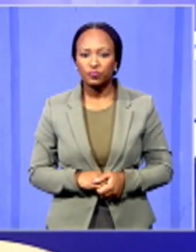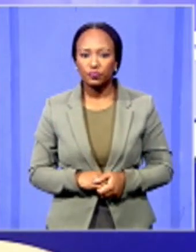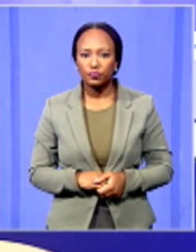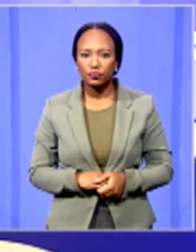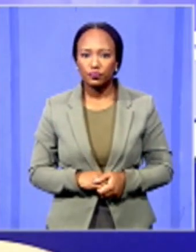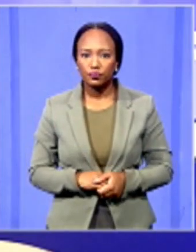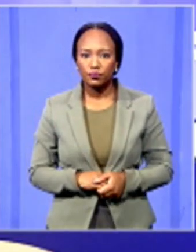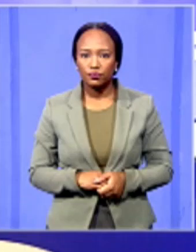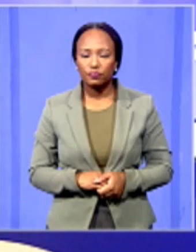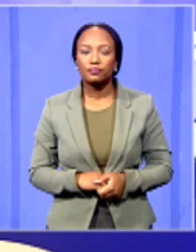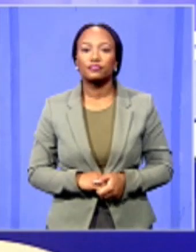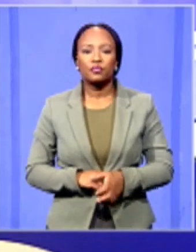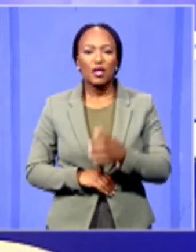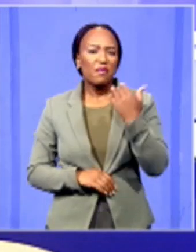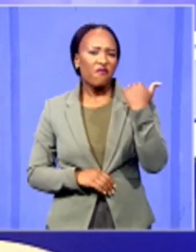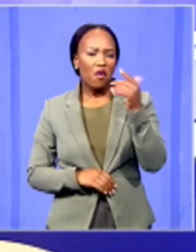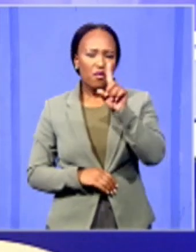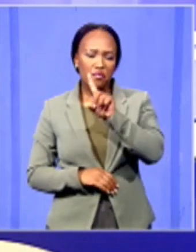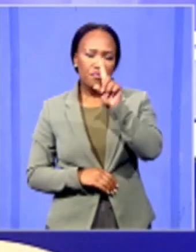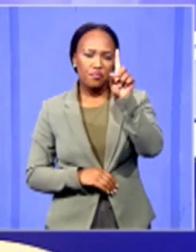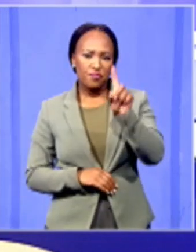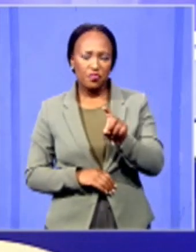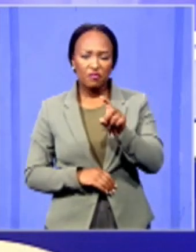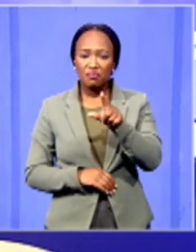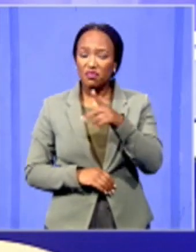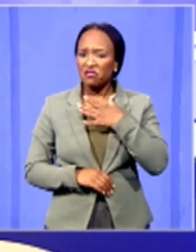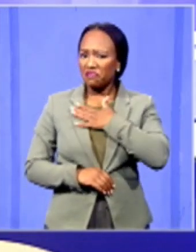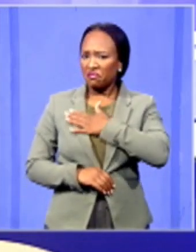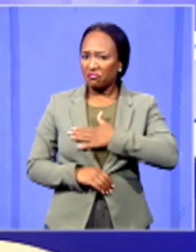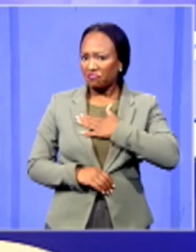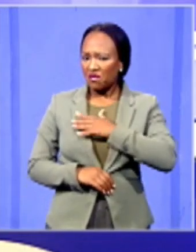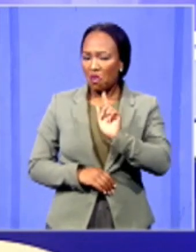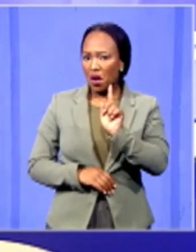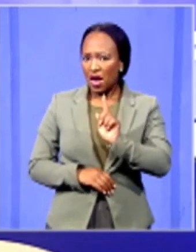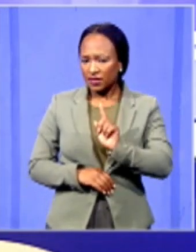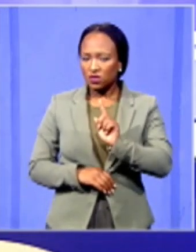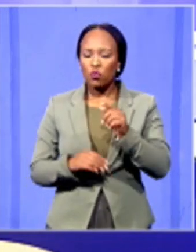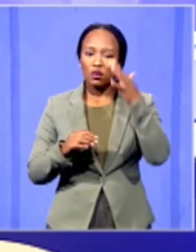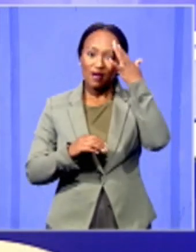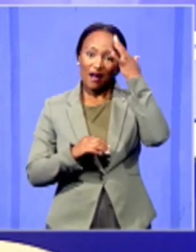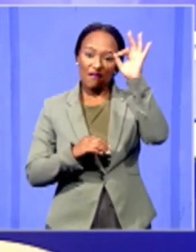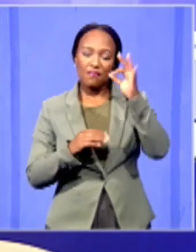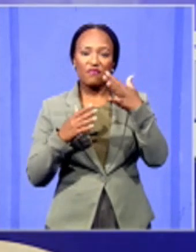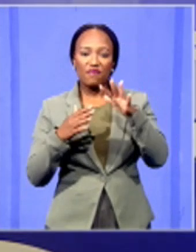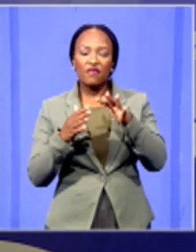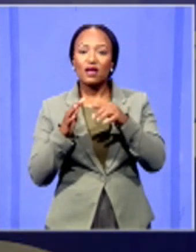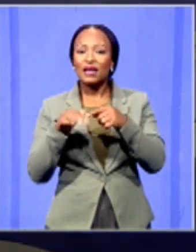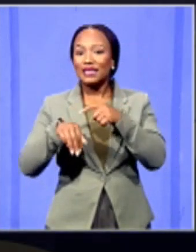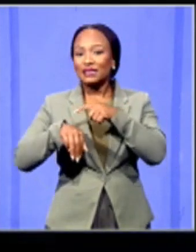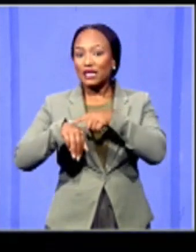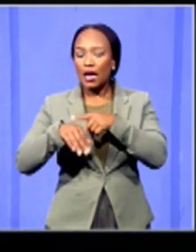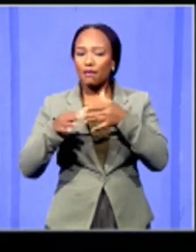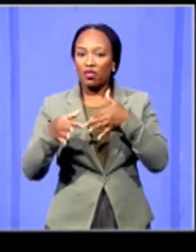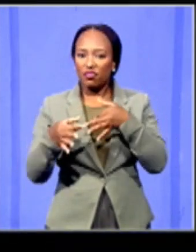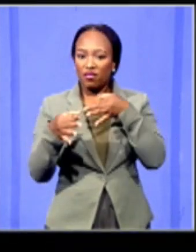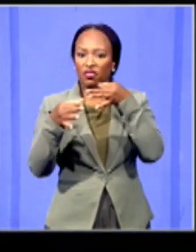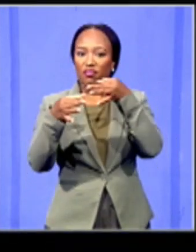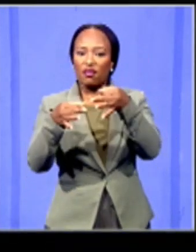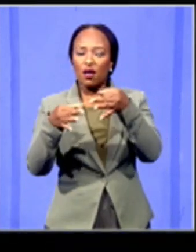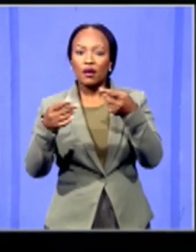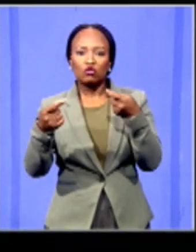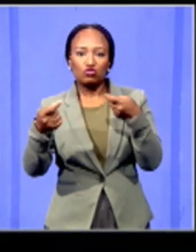Aga gomme pejana re le botšišitše gore na maikutlo a lena ke a fe morago ga gore mmušo o katološe matšatši a boingwadišo bja dispaza le mabenkele